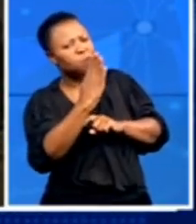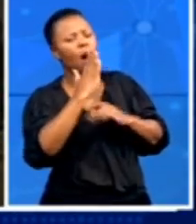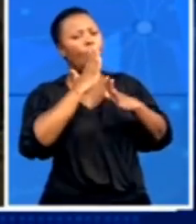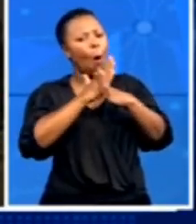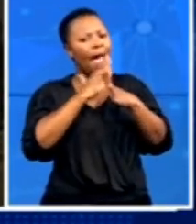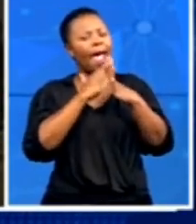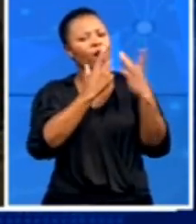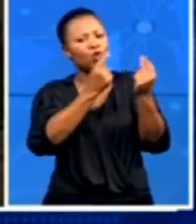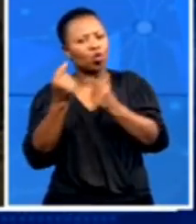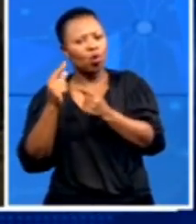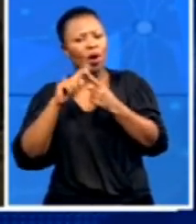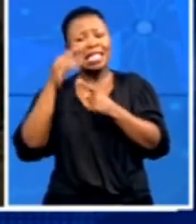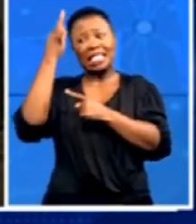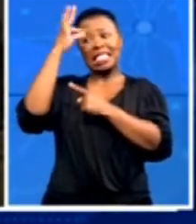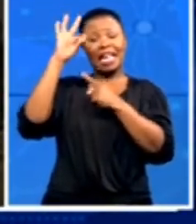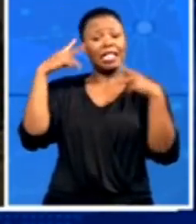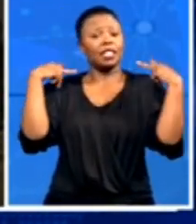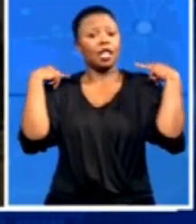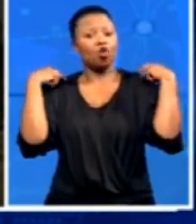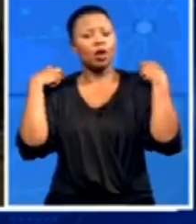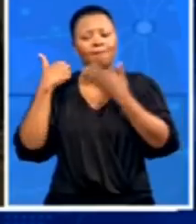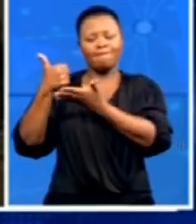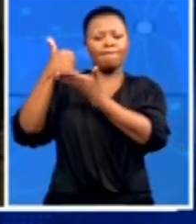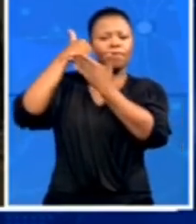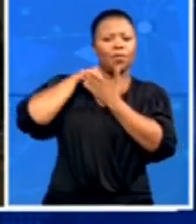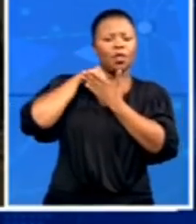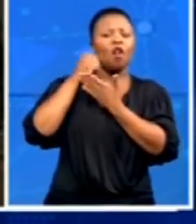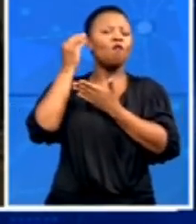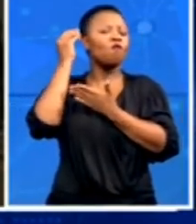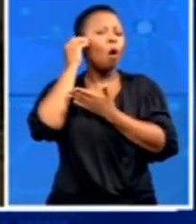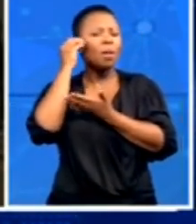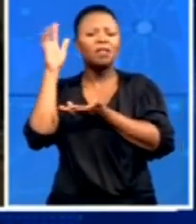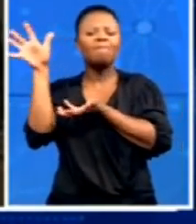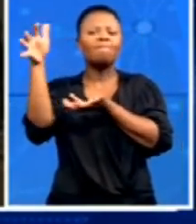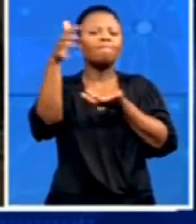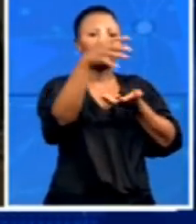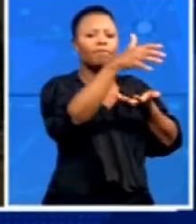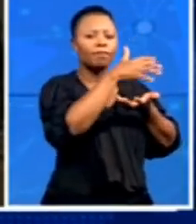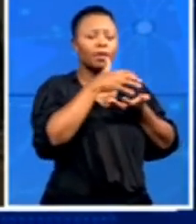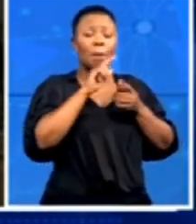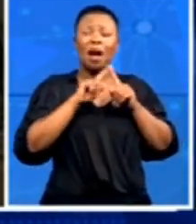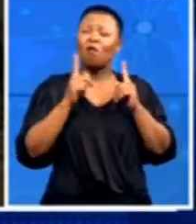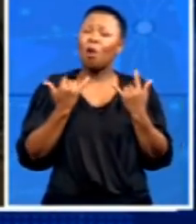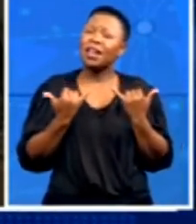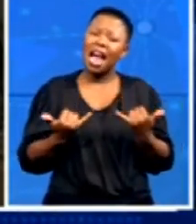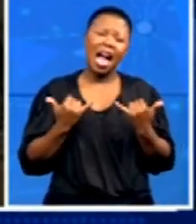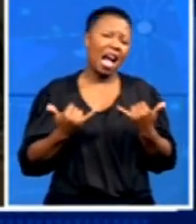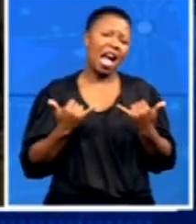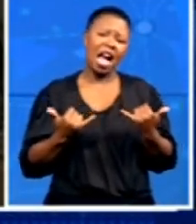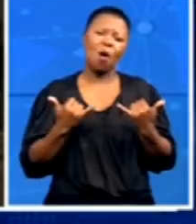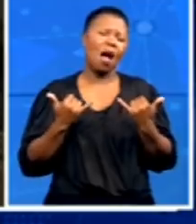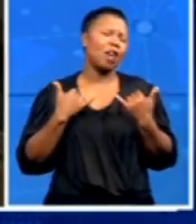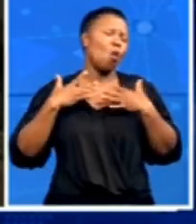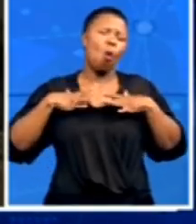with collection of information. For now, I do not want us to make assumptions